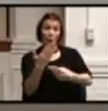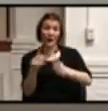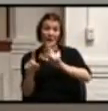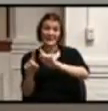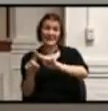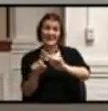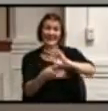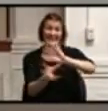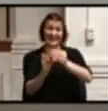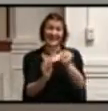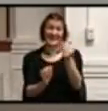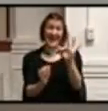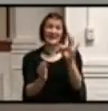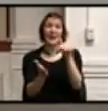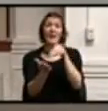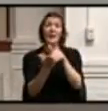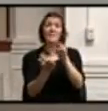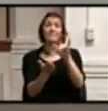was almost